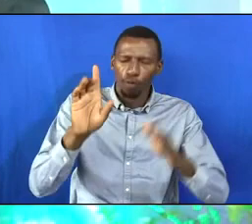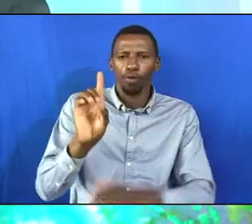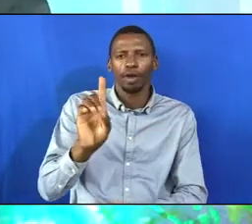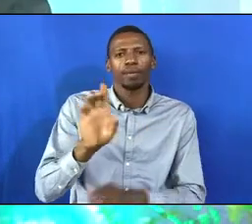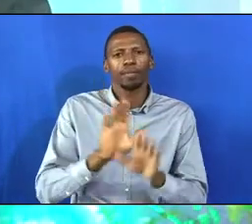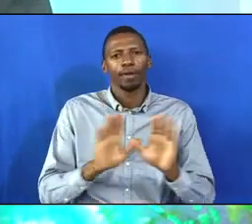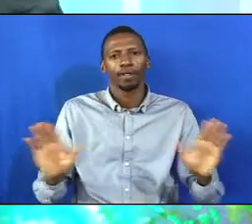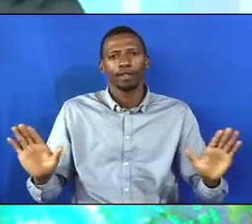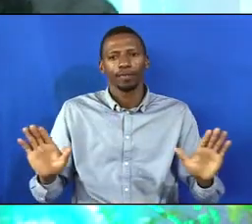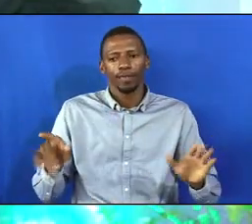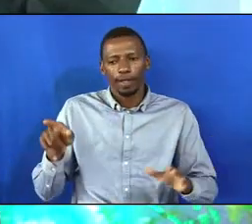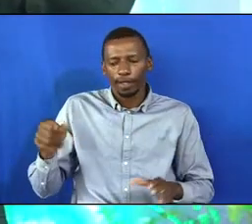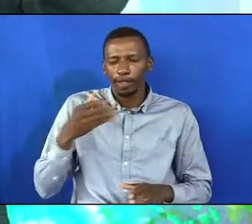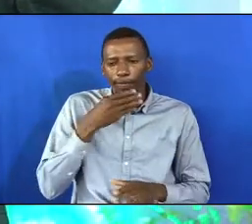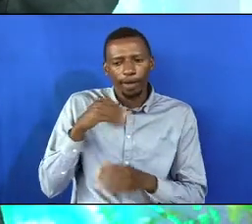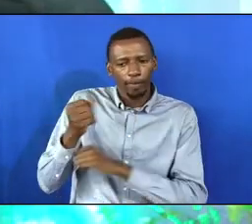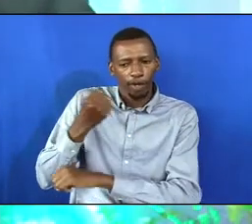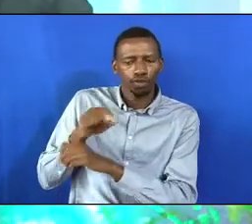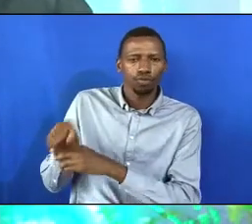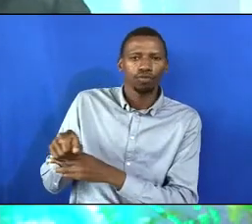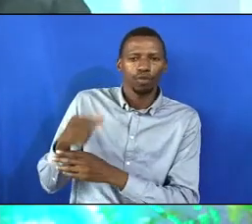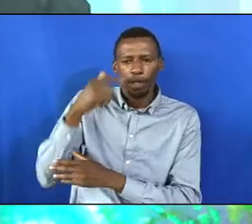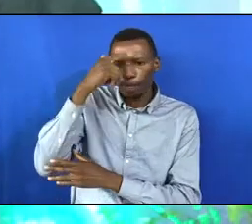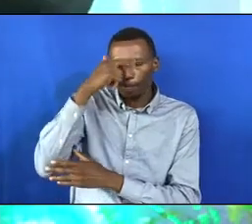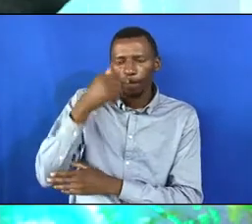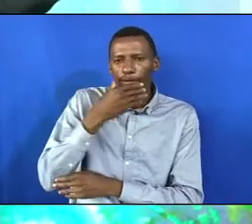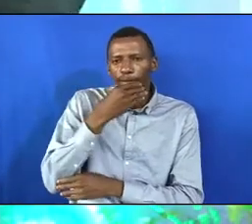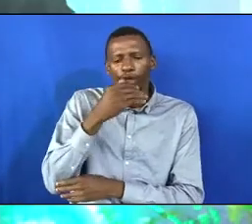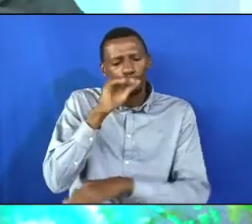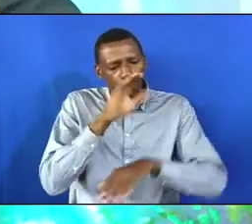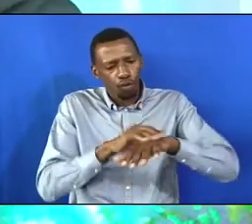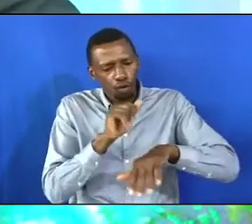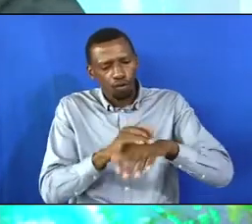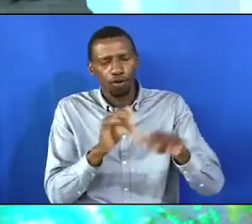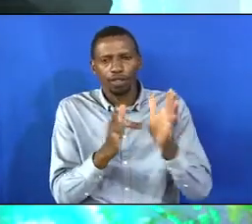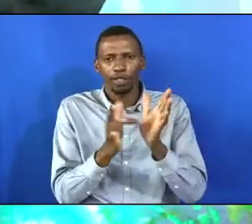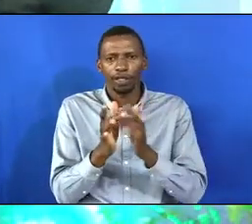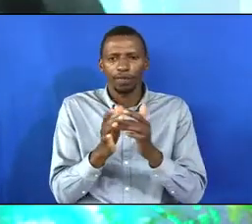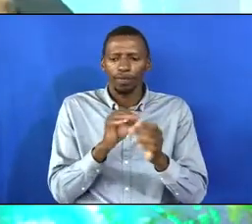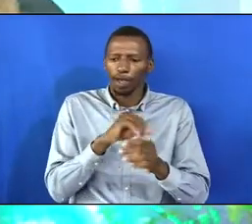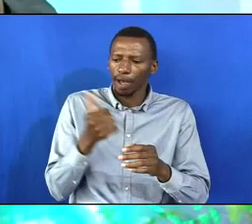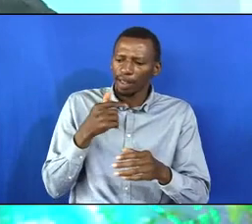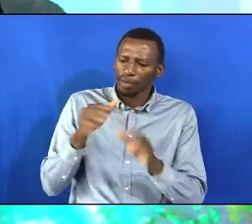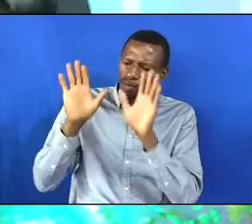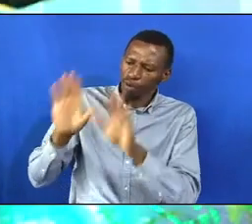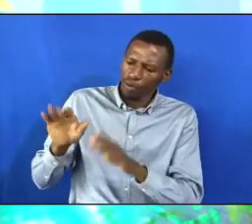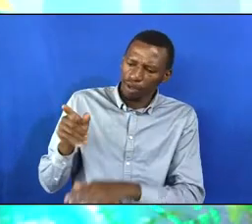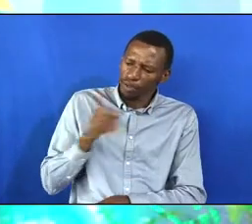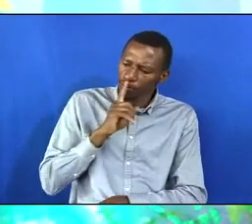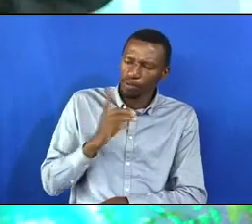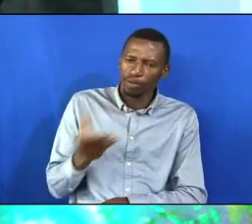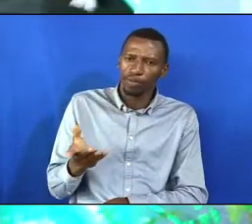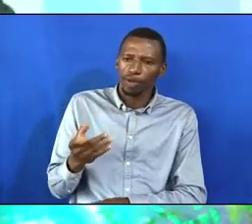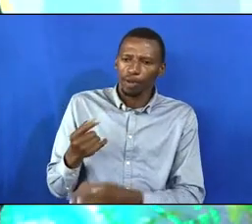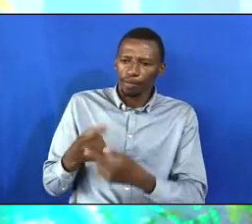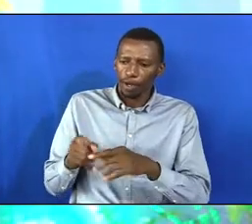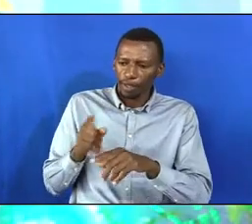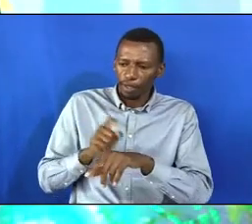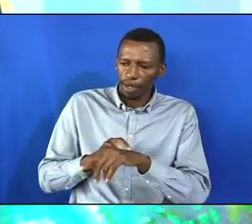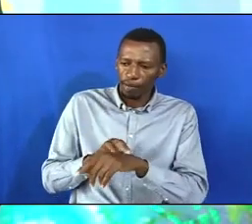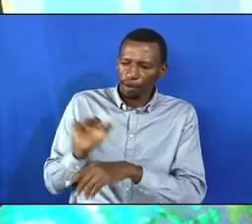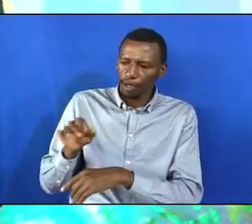did. This man calls upon Jesus. They tell him to stop. In fact, he's rebuked, but he shouts even the